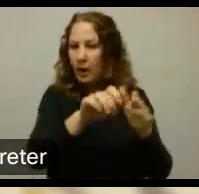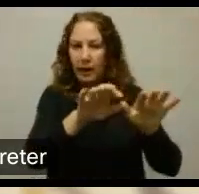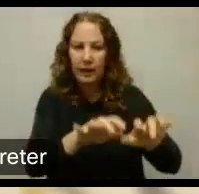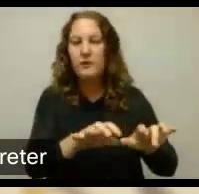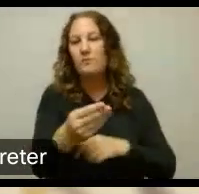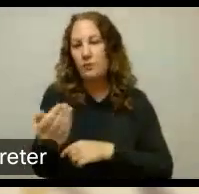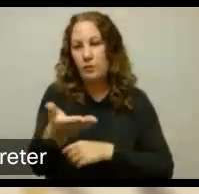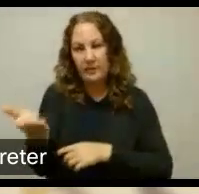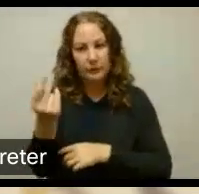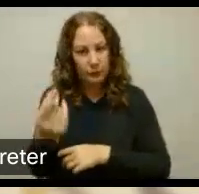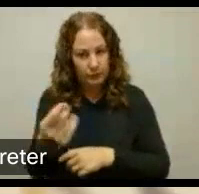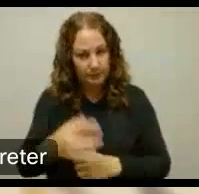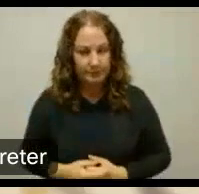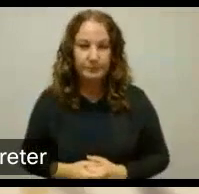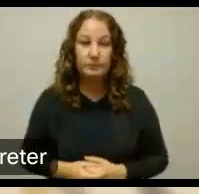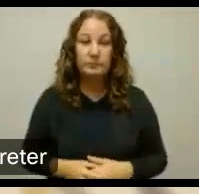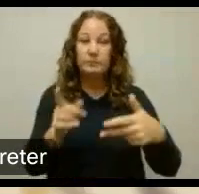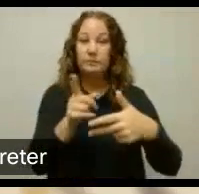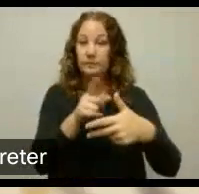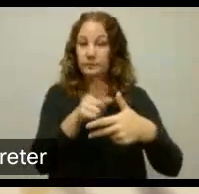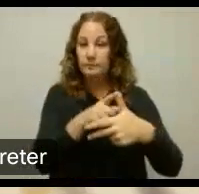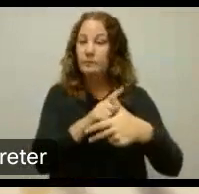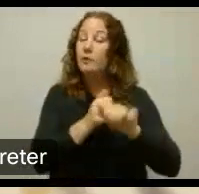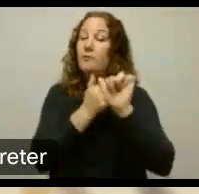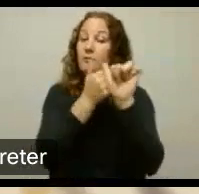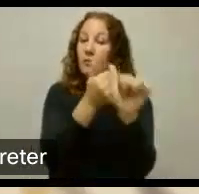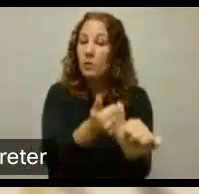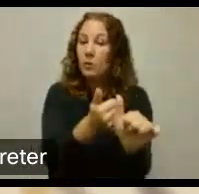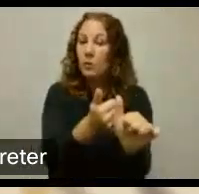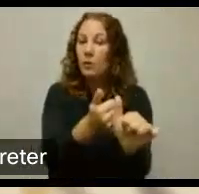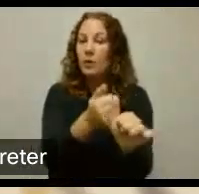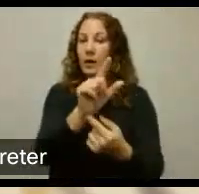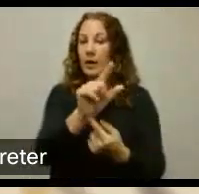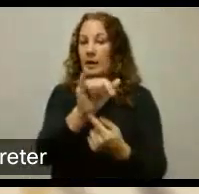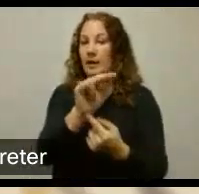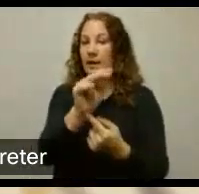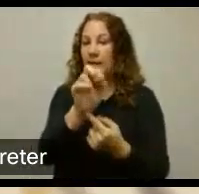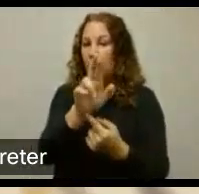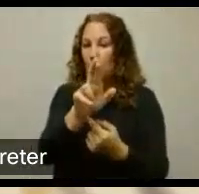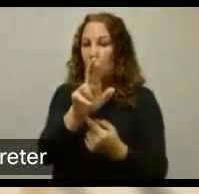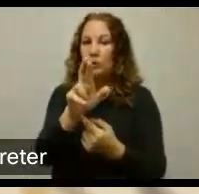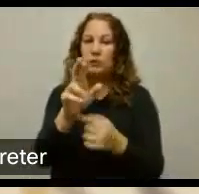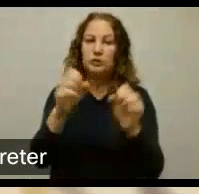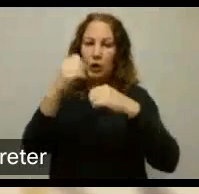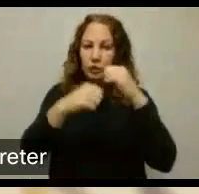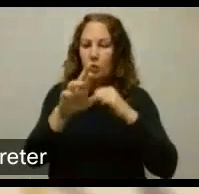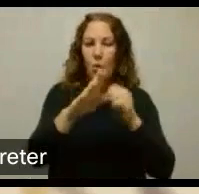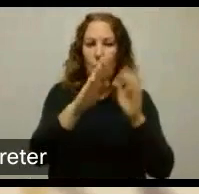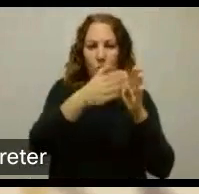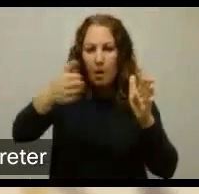things. The first thing is you want to follow what we call linear structure or linear